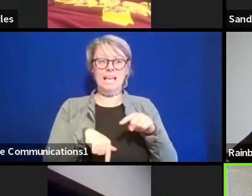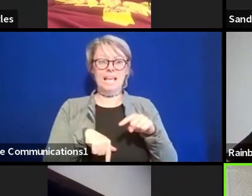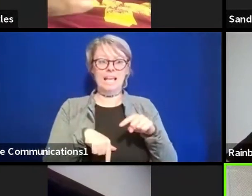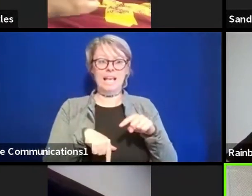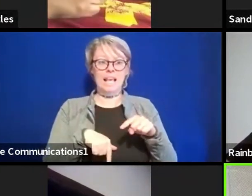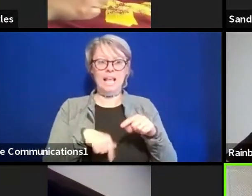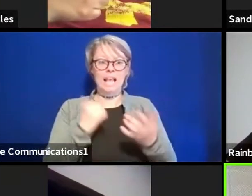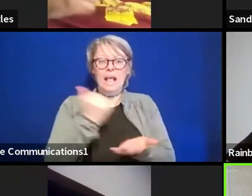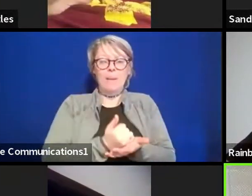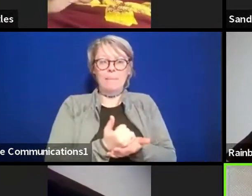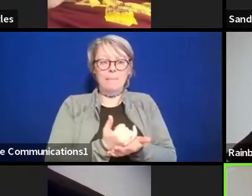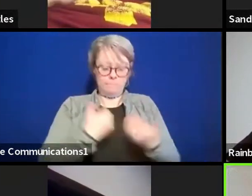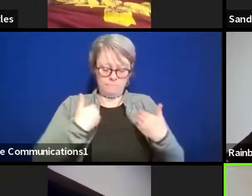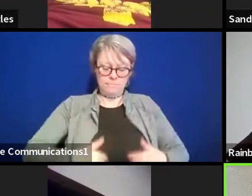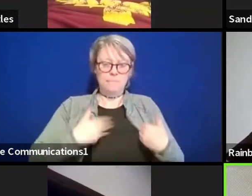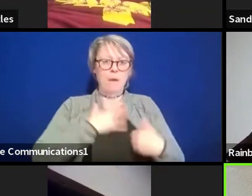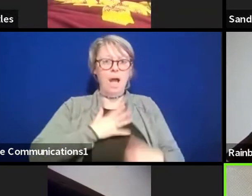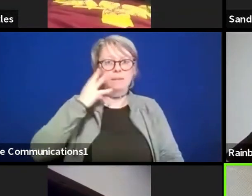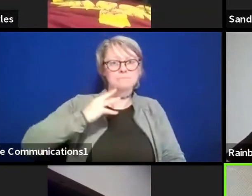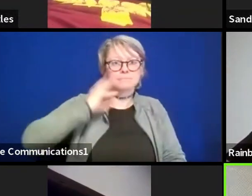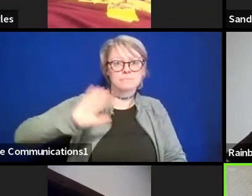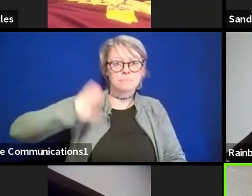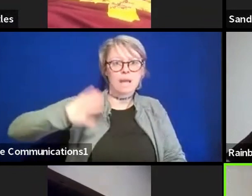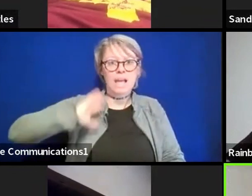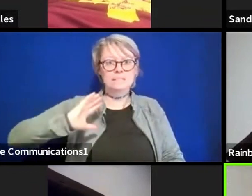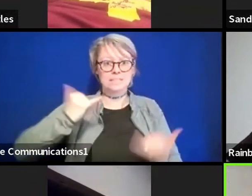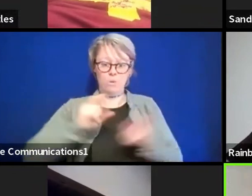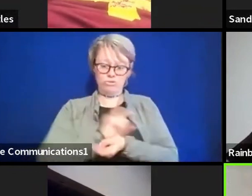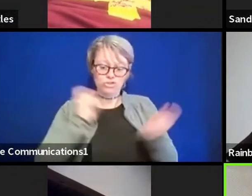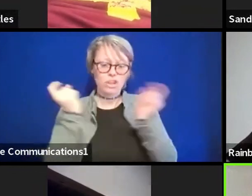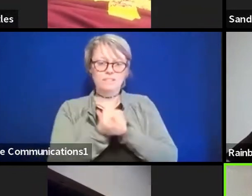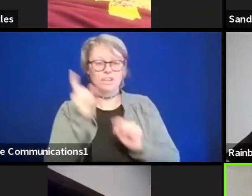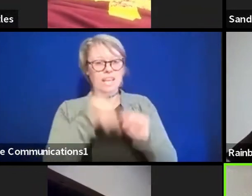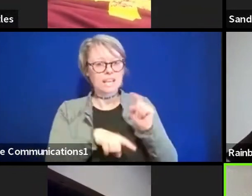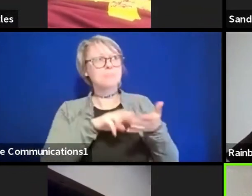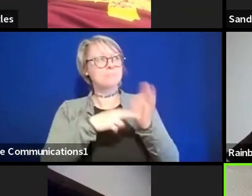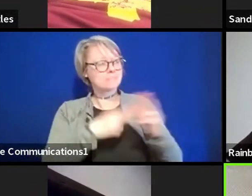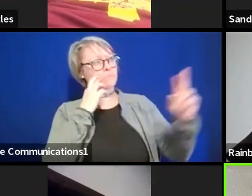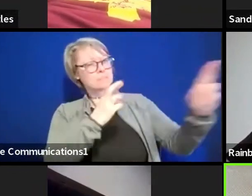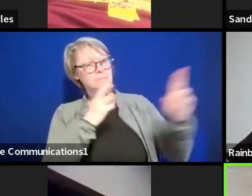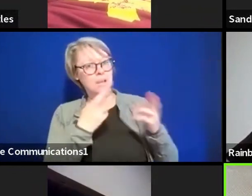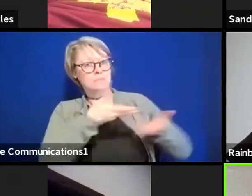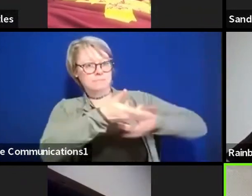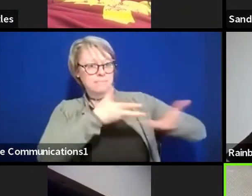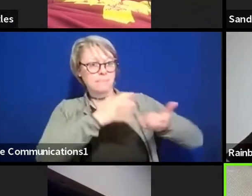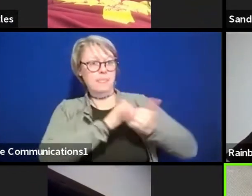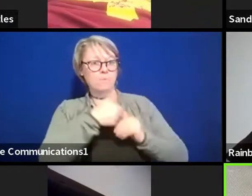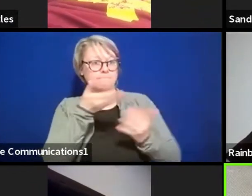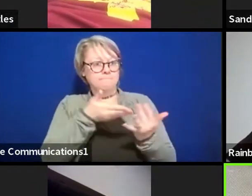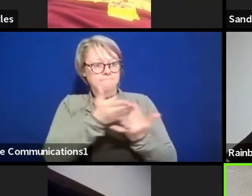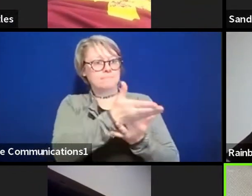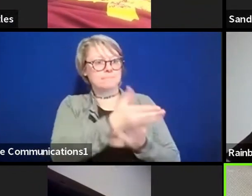got to go on ODSP. They can't help that. You know, so that's another thing that me and a lot of other workers, we talk about too.